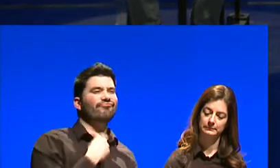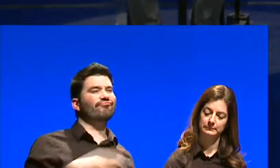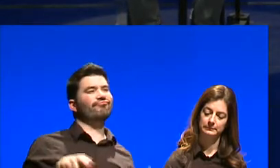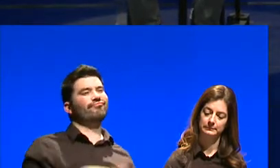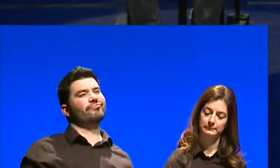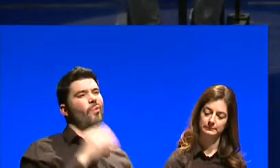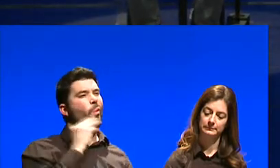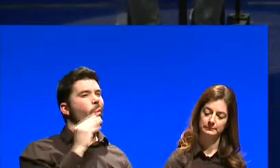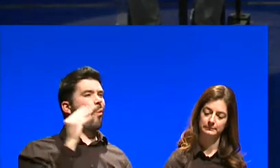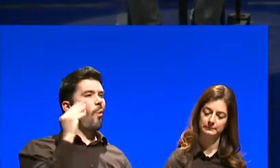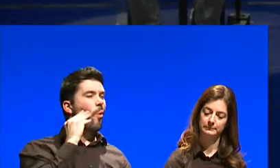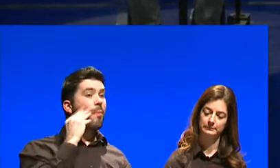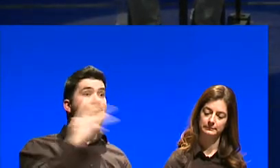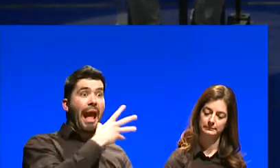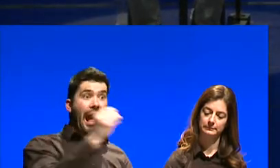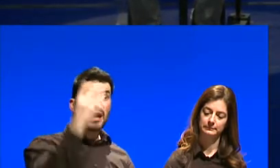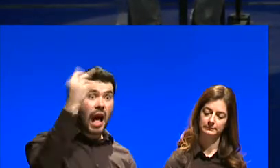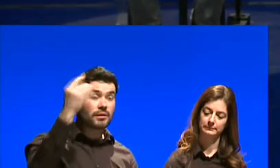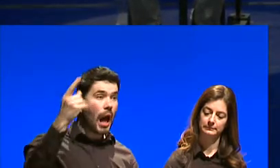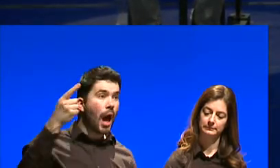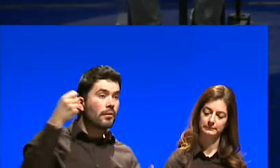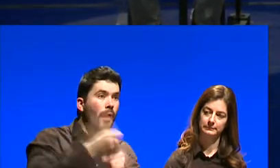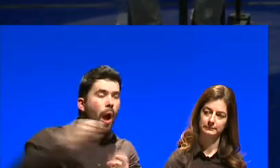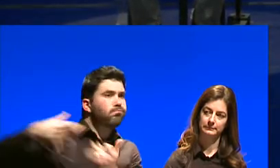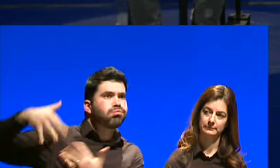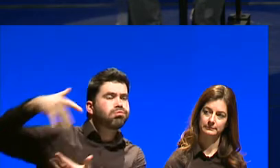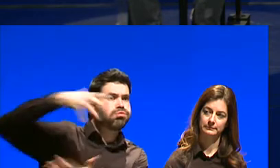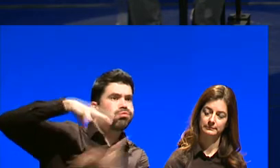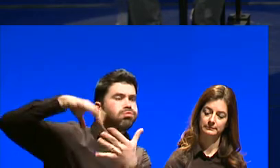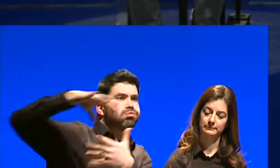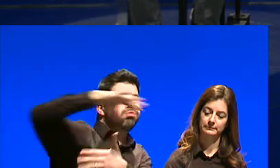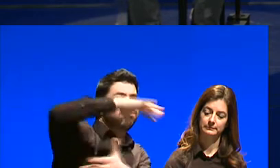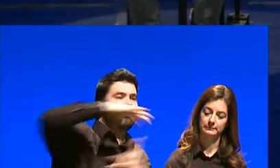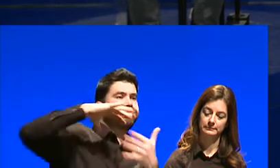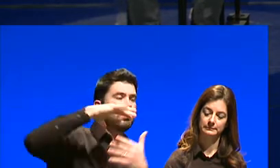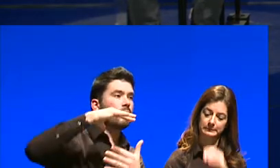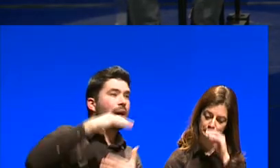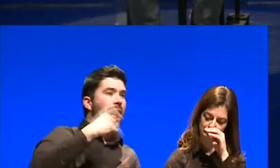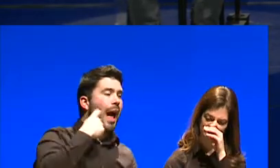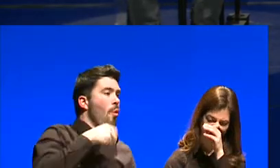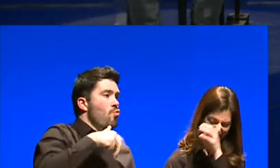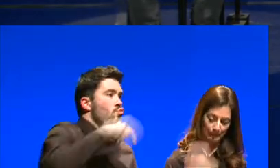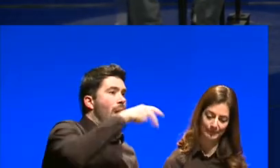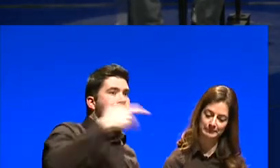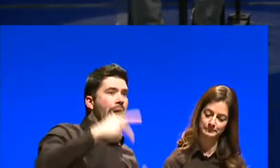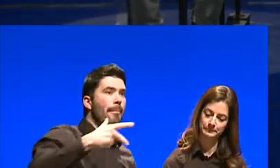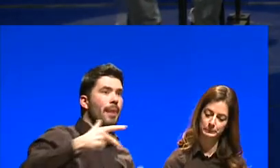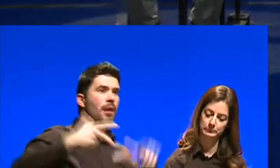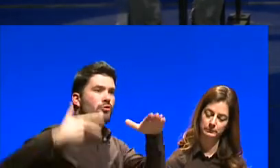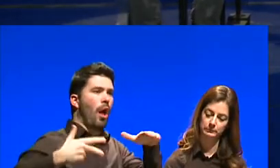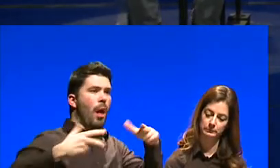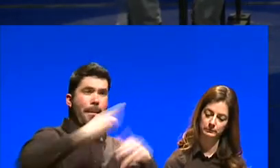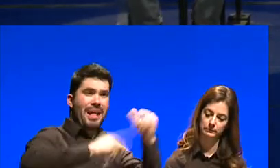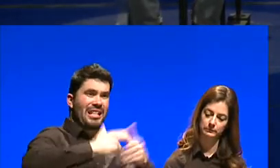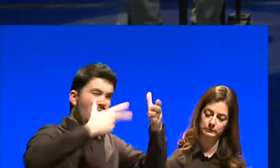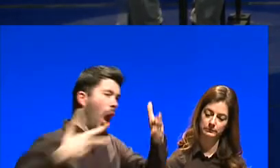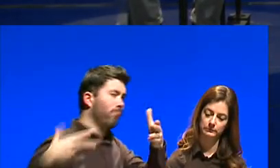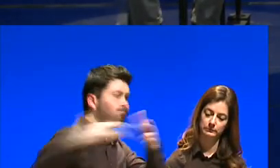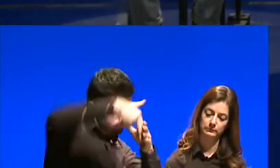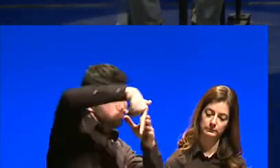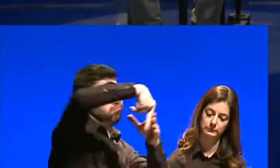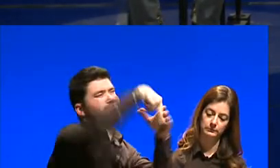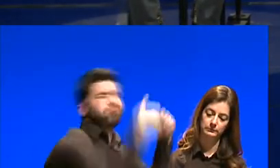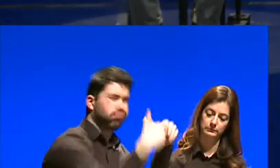is also a full-blown hurricane outside. Just as I'm going upstairs, a parked truck comes crashing in through the front